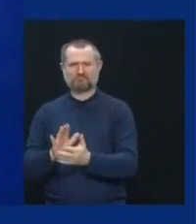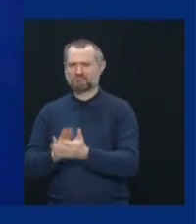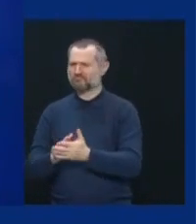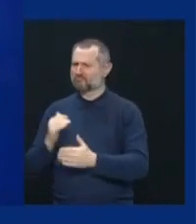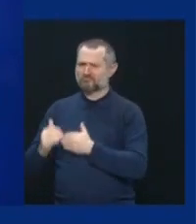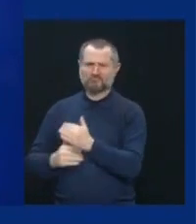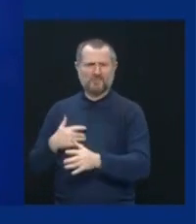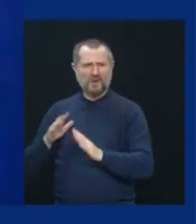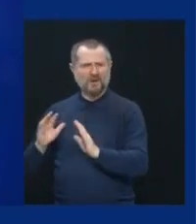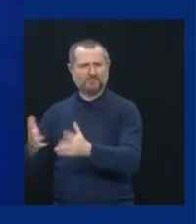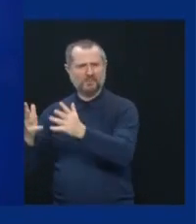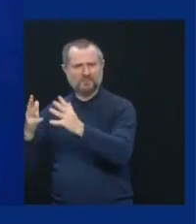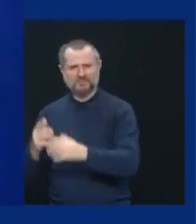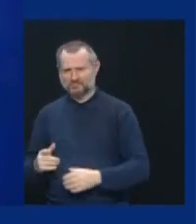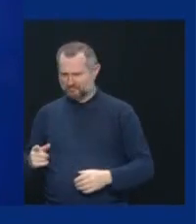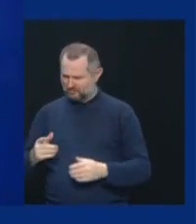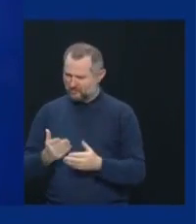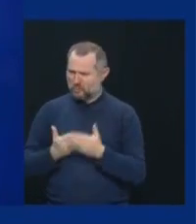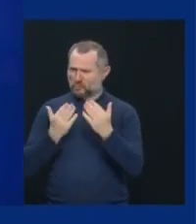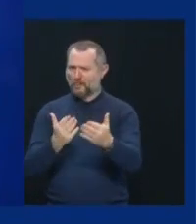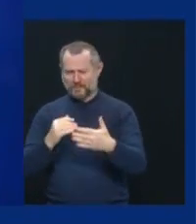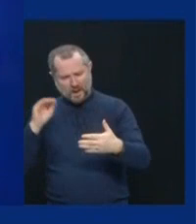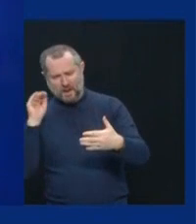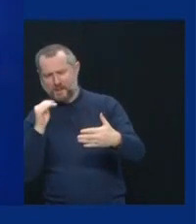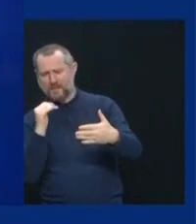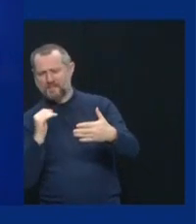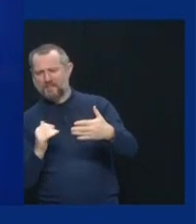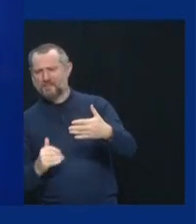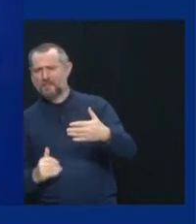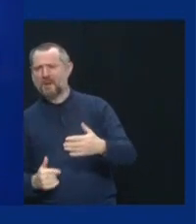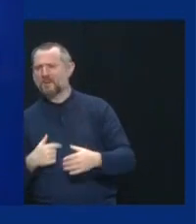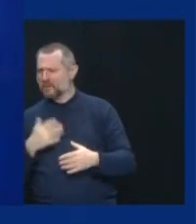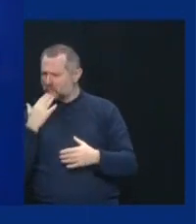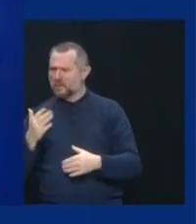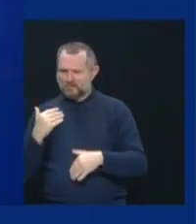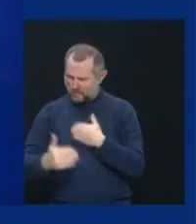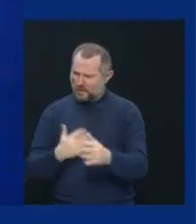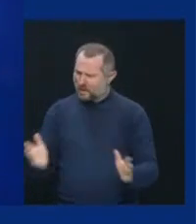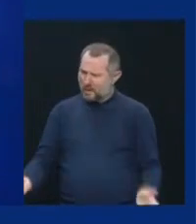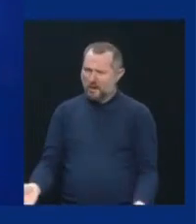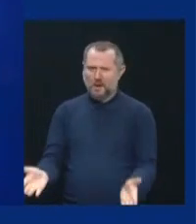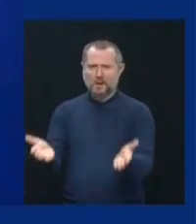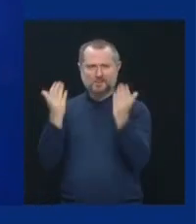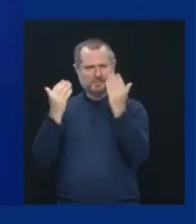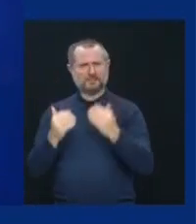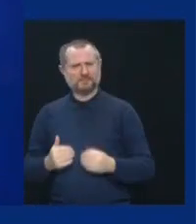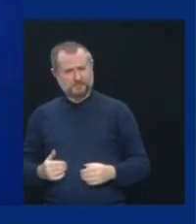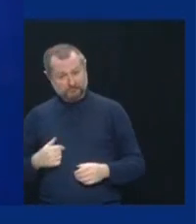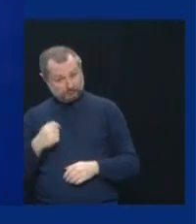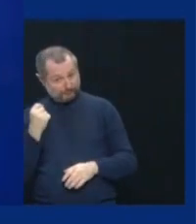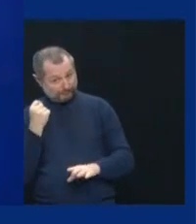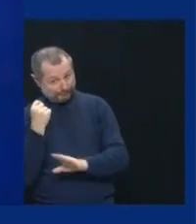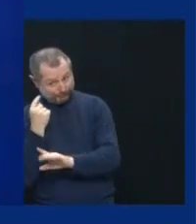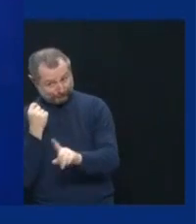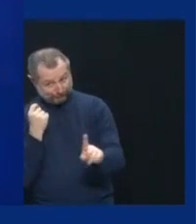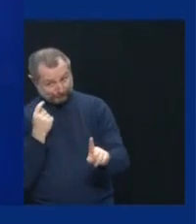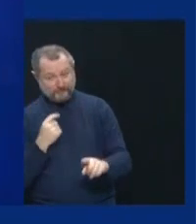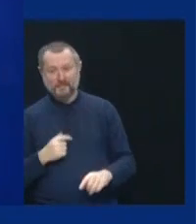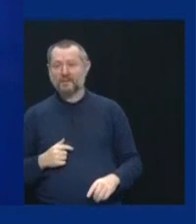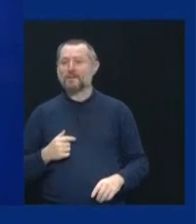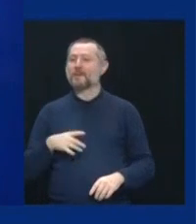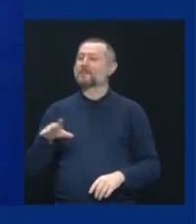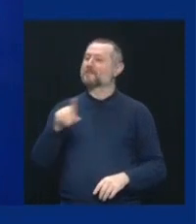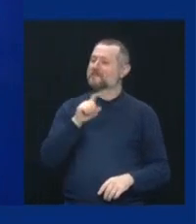of proposals. I think that's a positive step forward, but you now have to come